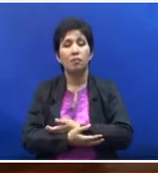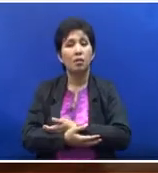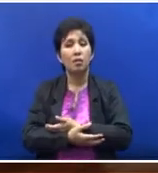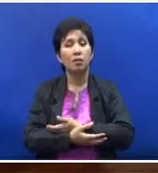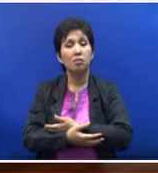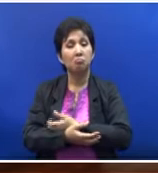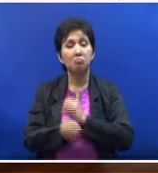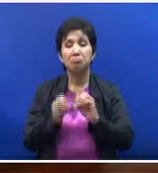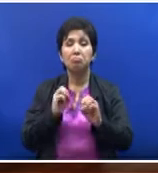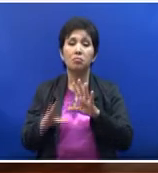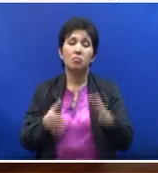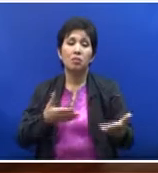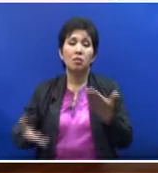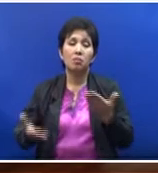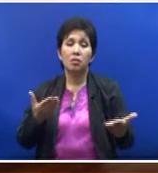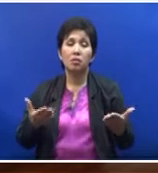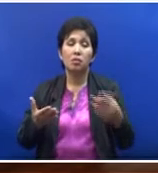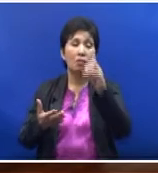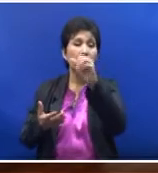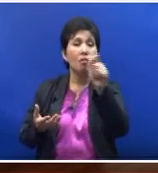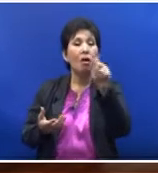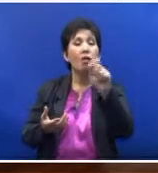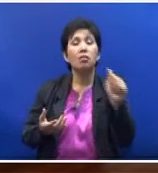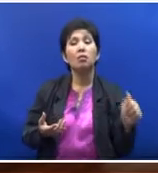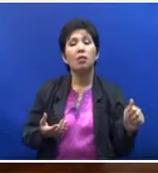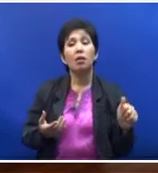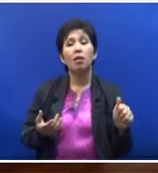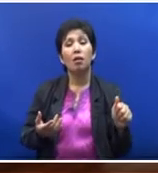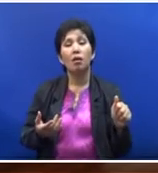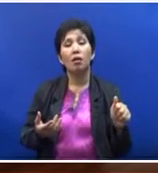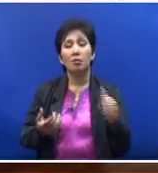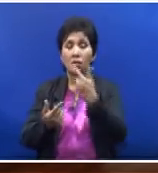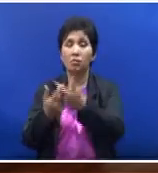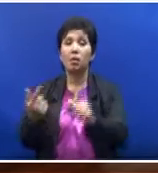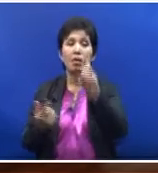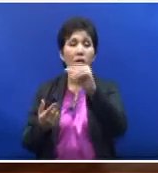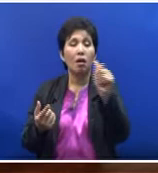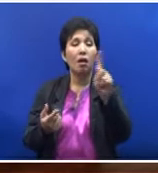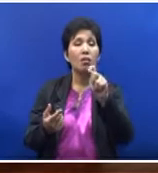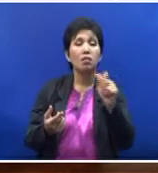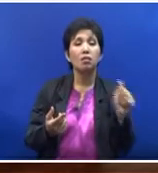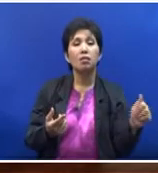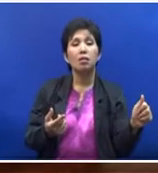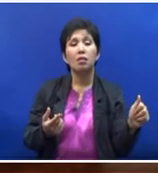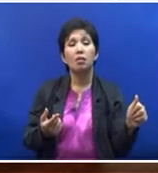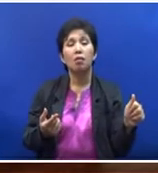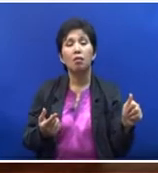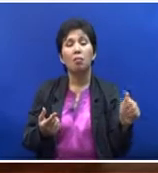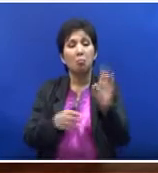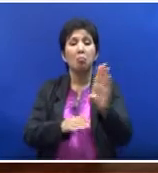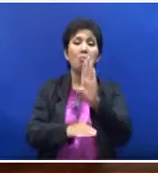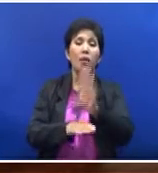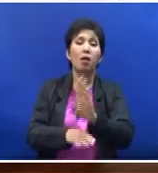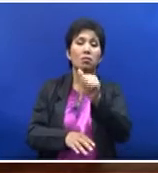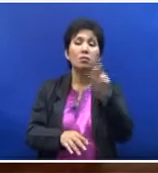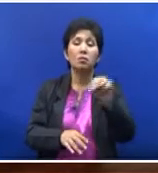dumping, maybe the demographic data. Okay, they be concerned about the demographic data. It is among them the race,